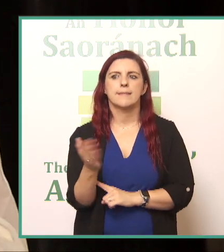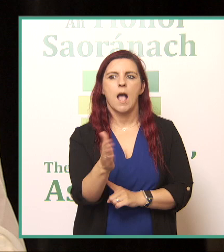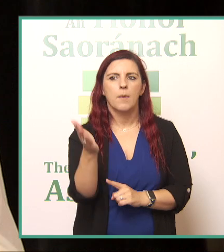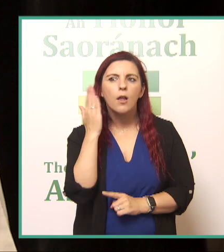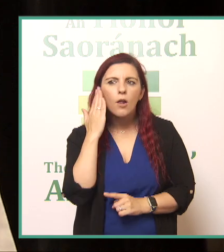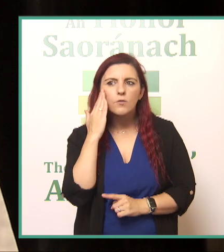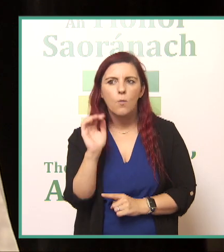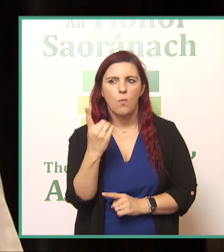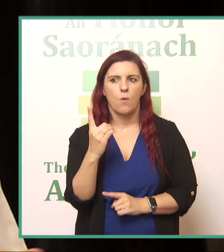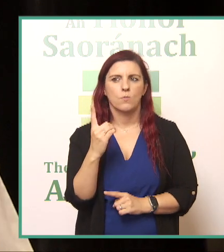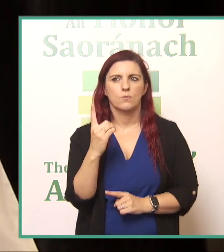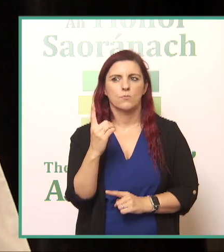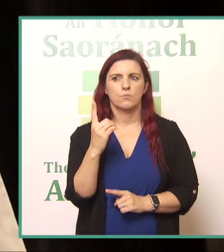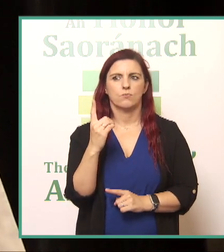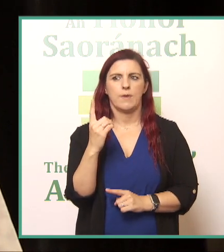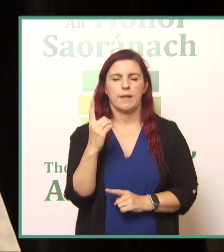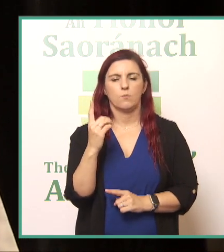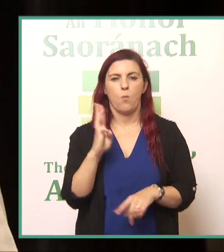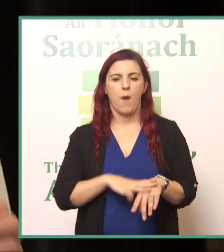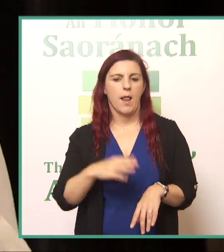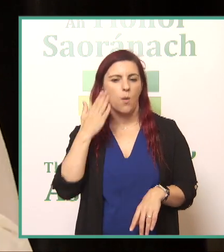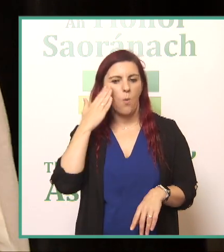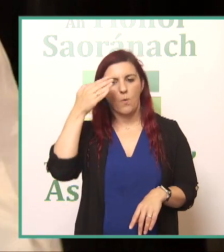really iconic Irish stories.